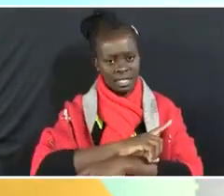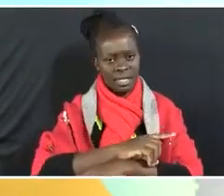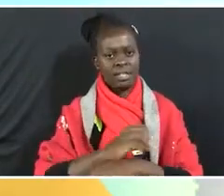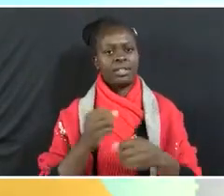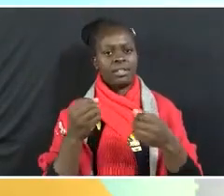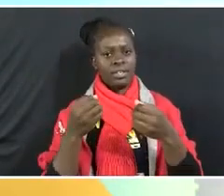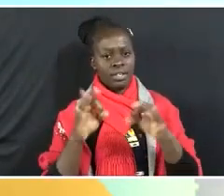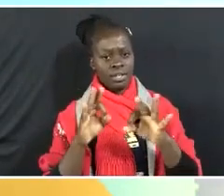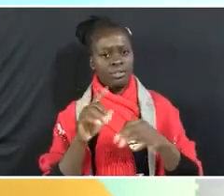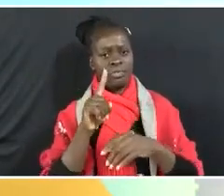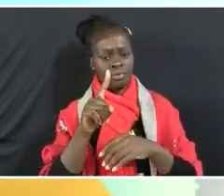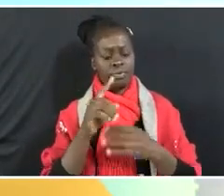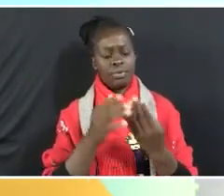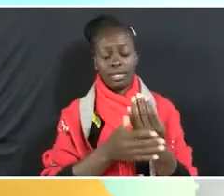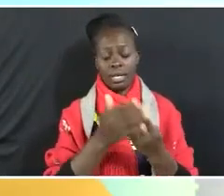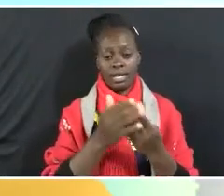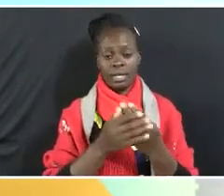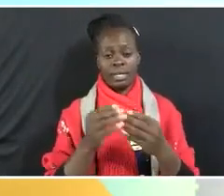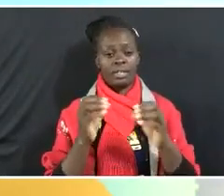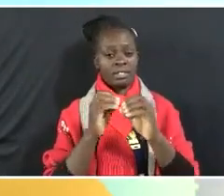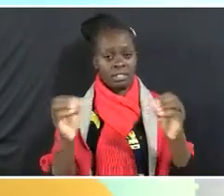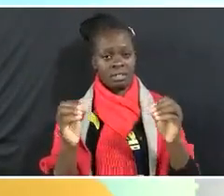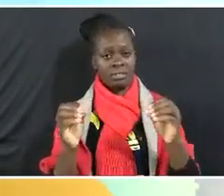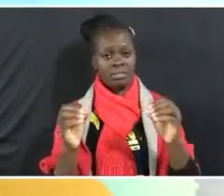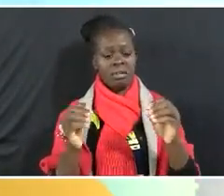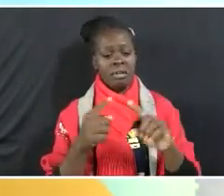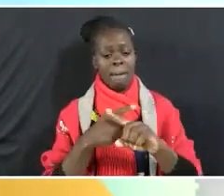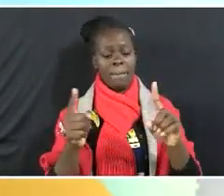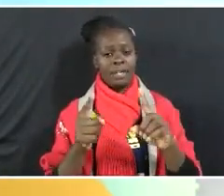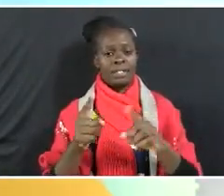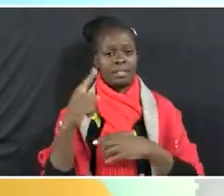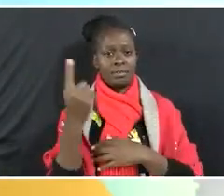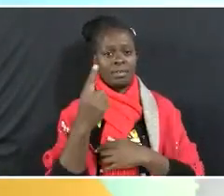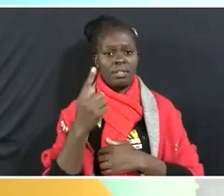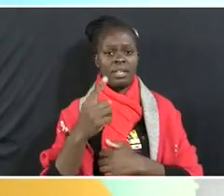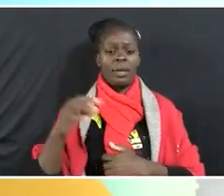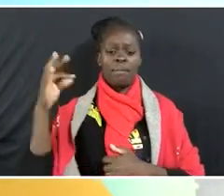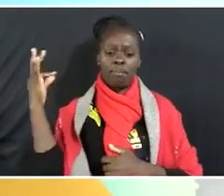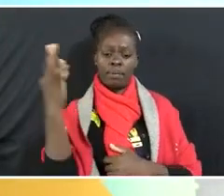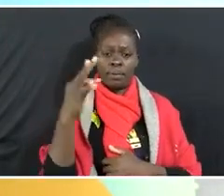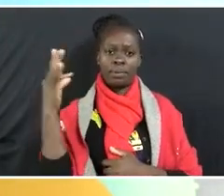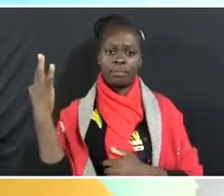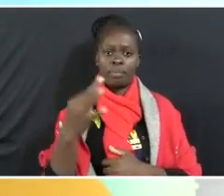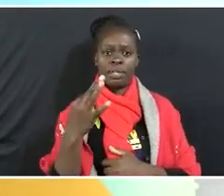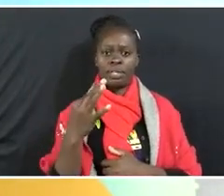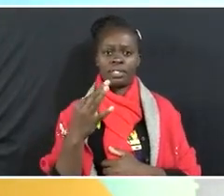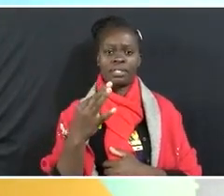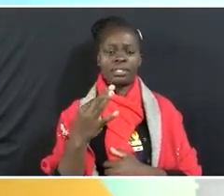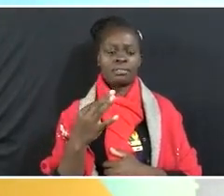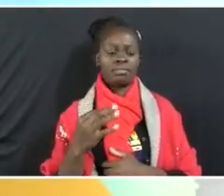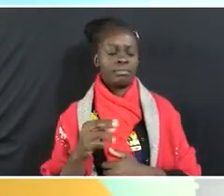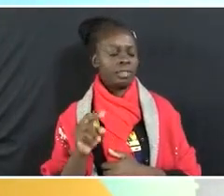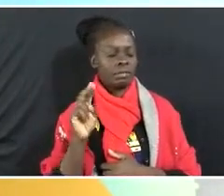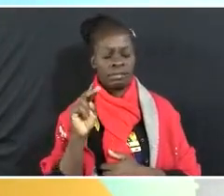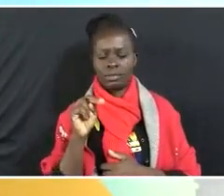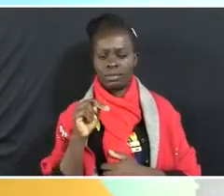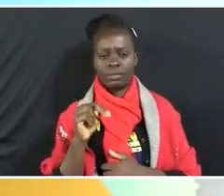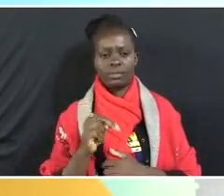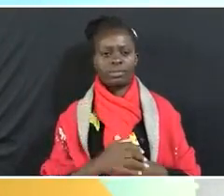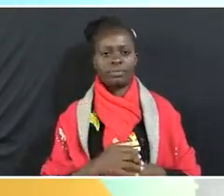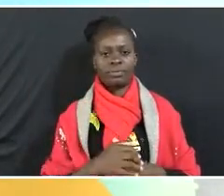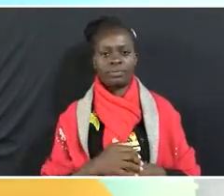other with care, it's nothing. Handle with care. Just know